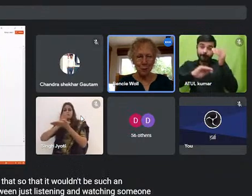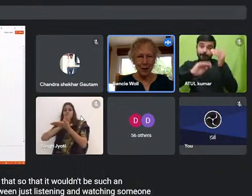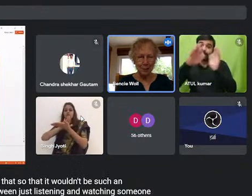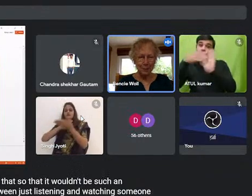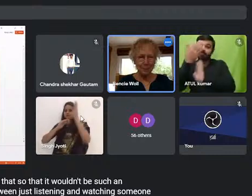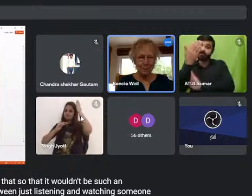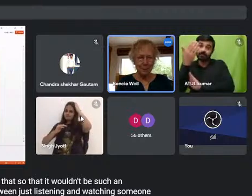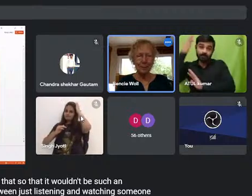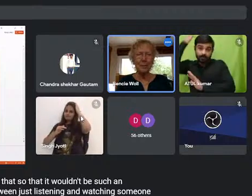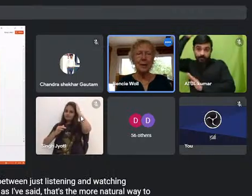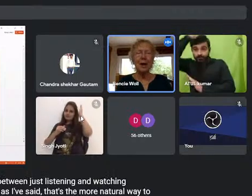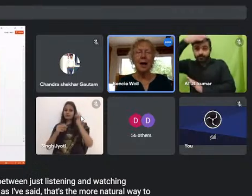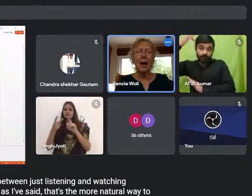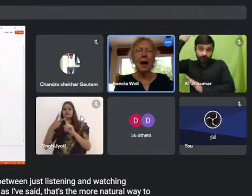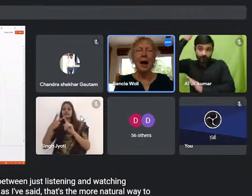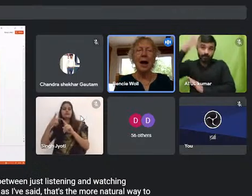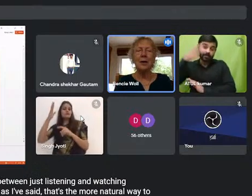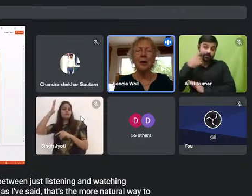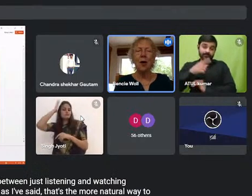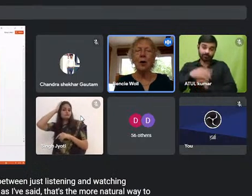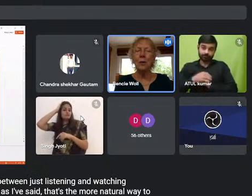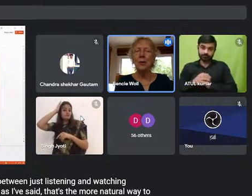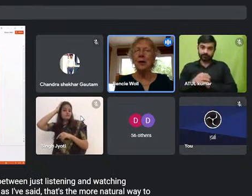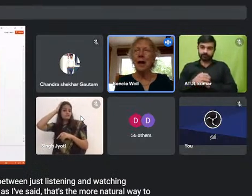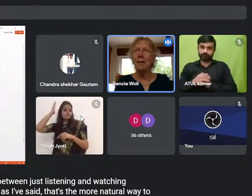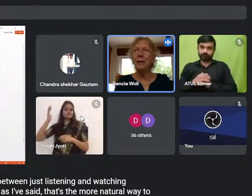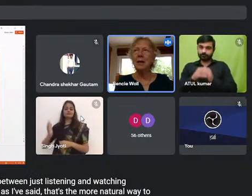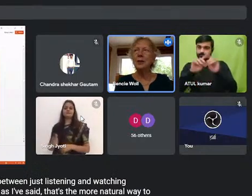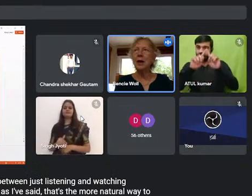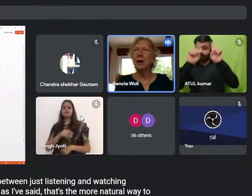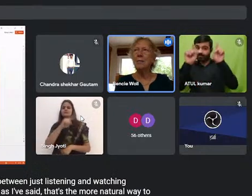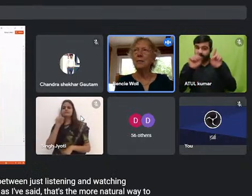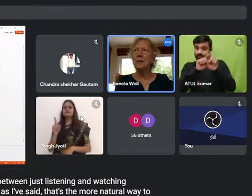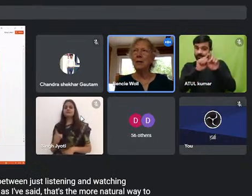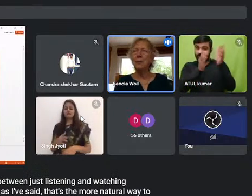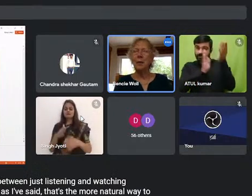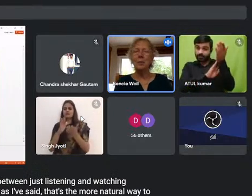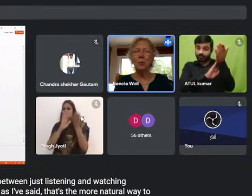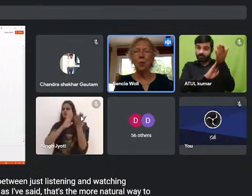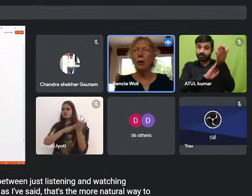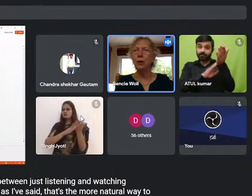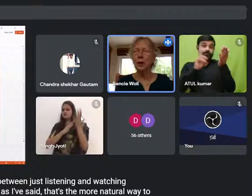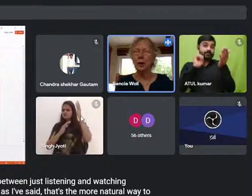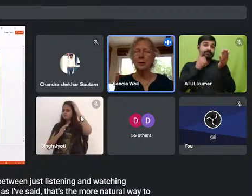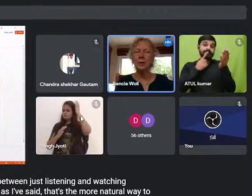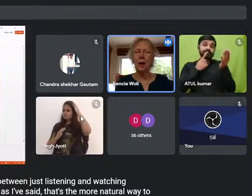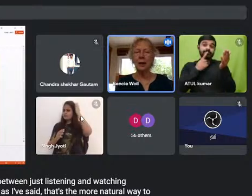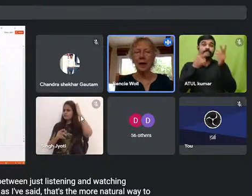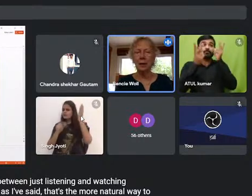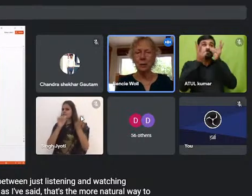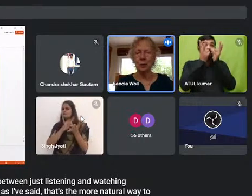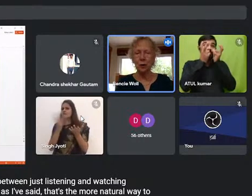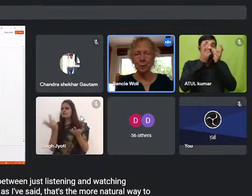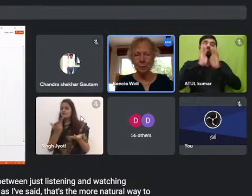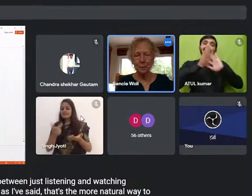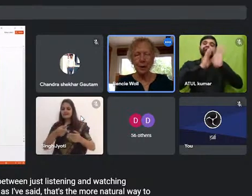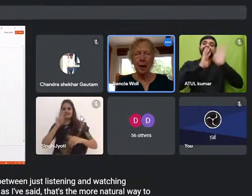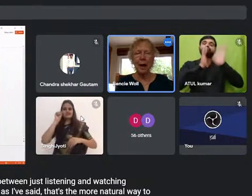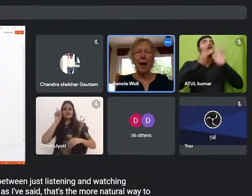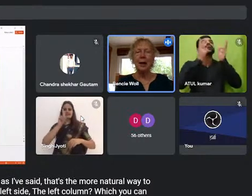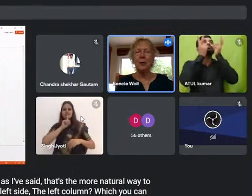side of the brain. And the column on the left is of deaf people watching sign